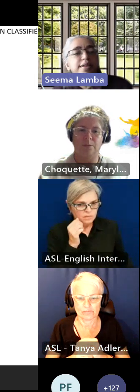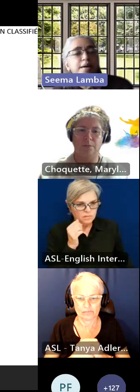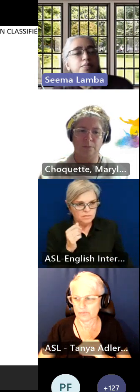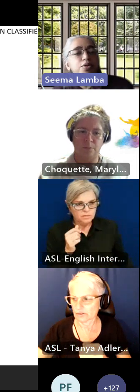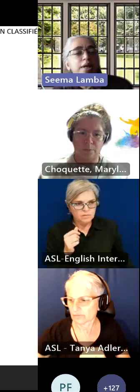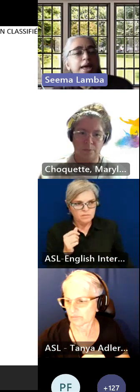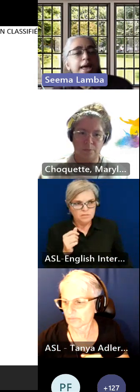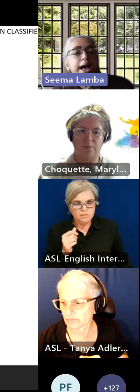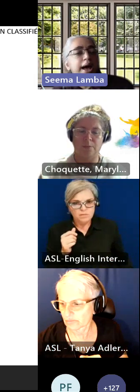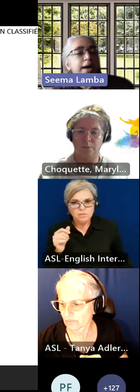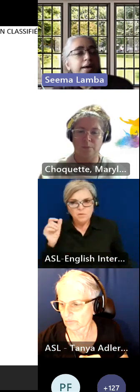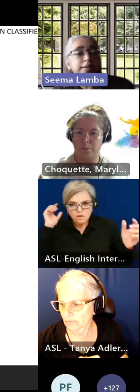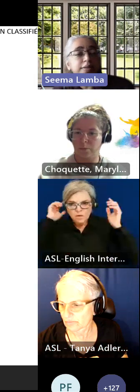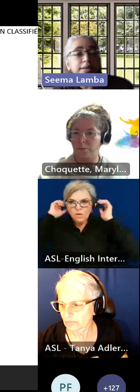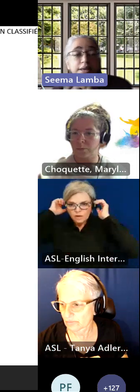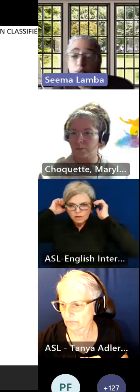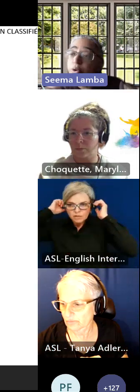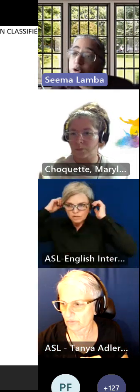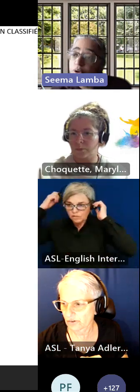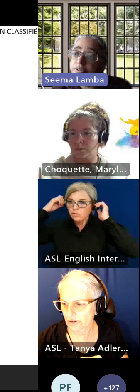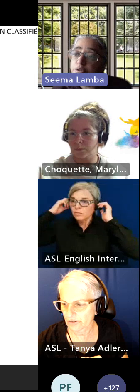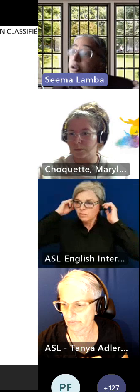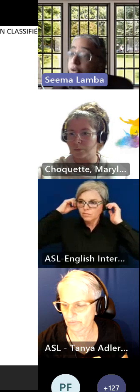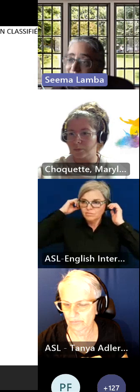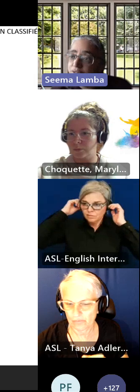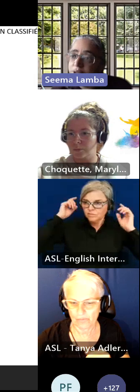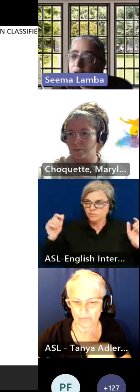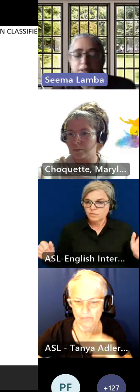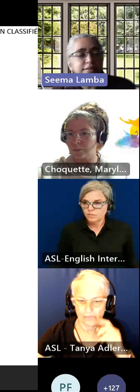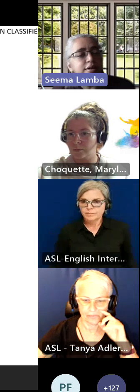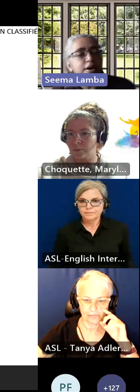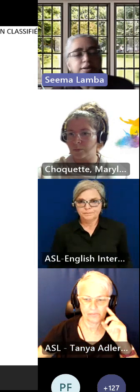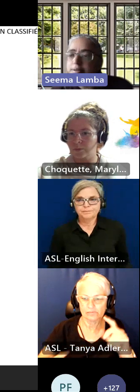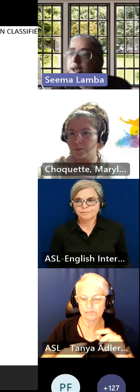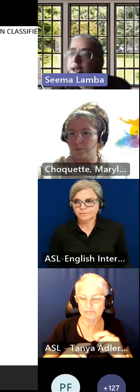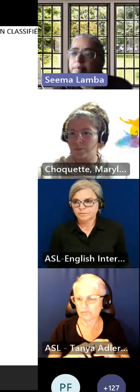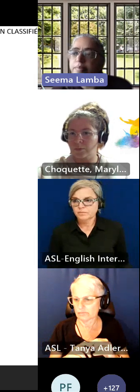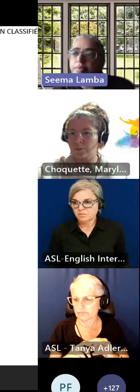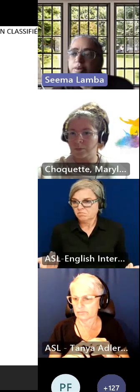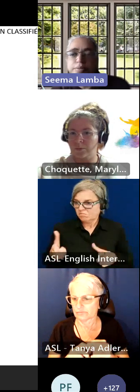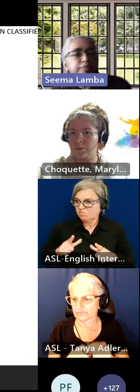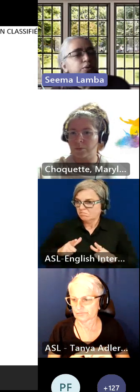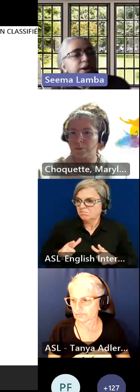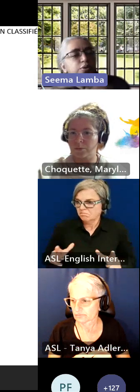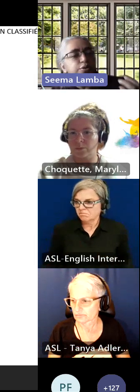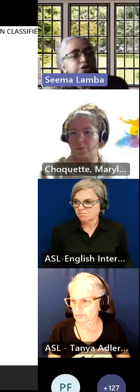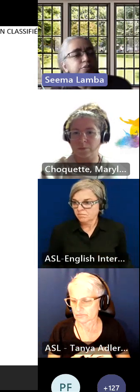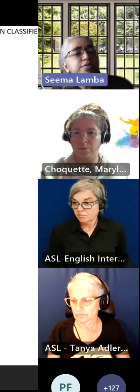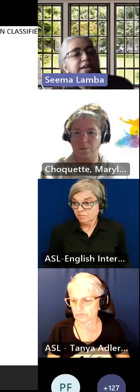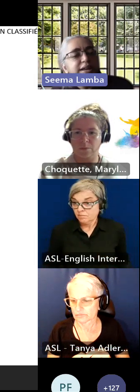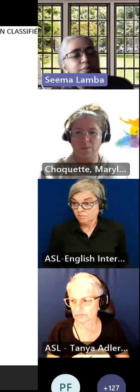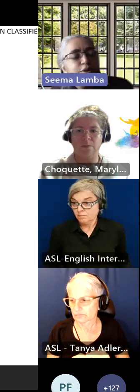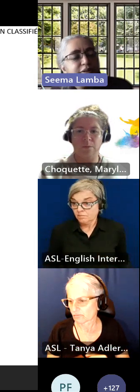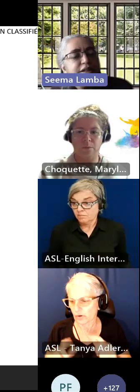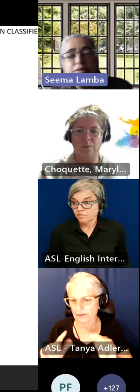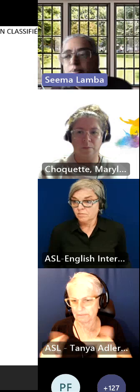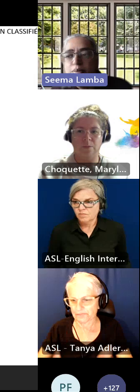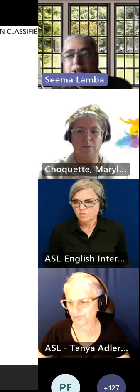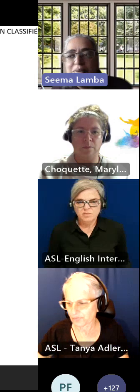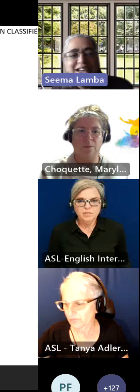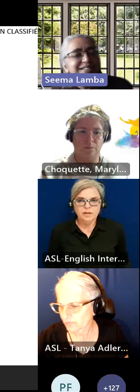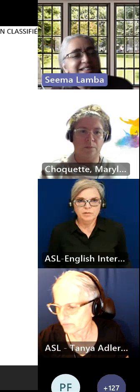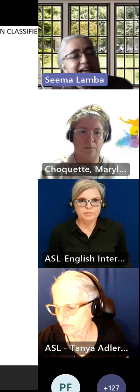So for example, in the quote unquote visible minorities, because we know that's not the right word we should be using anymore,